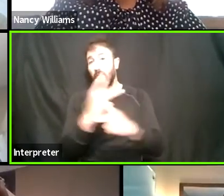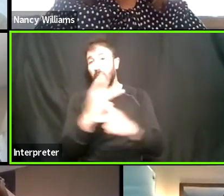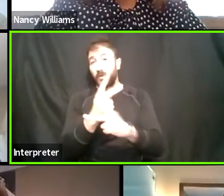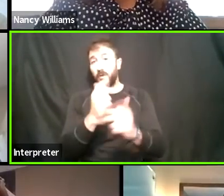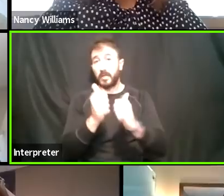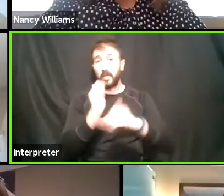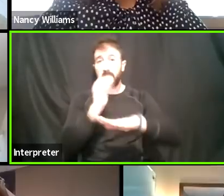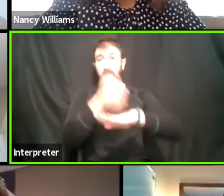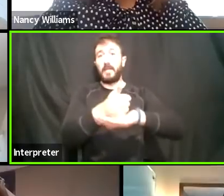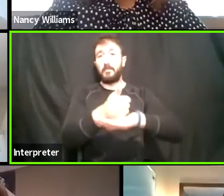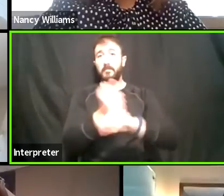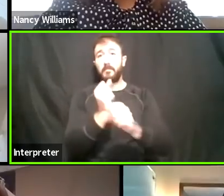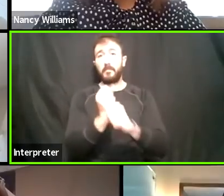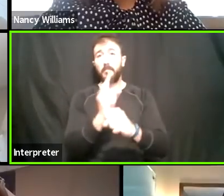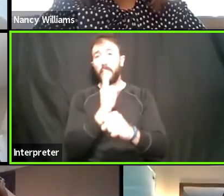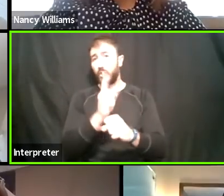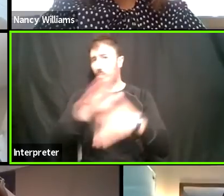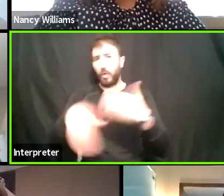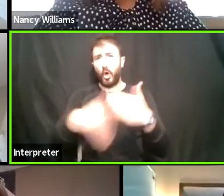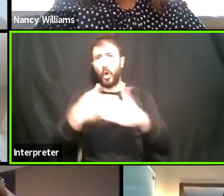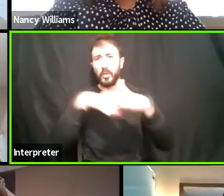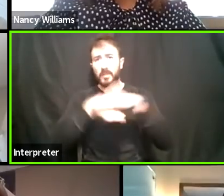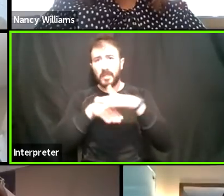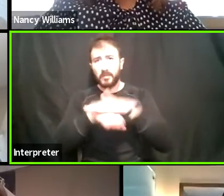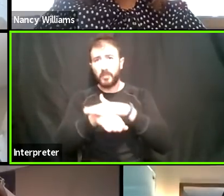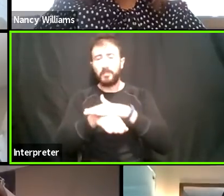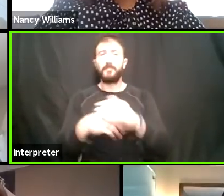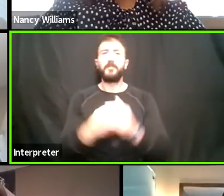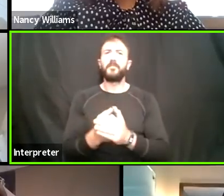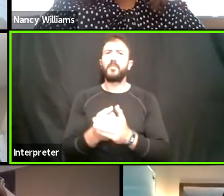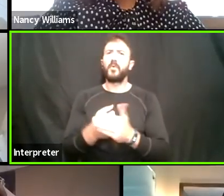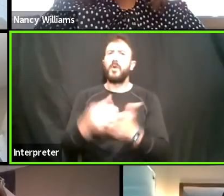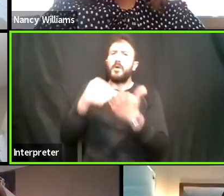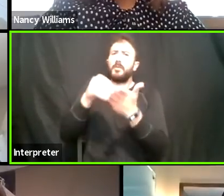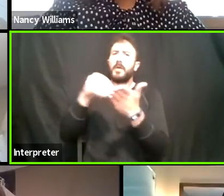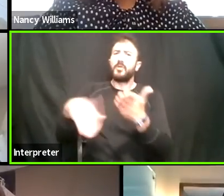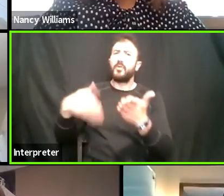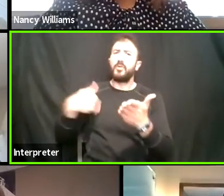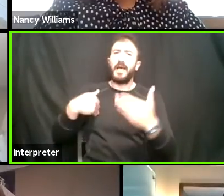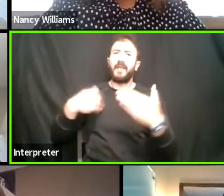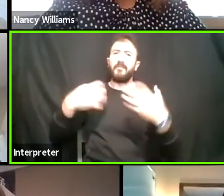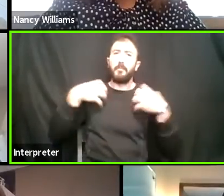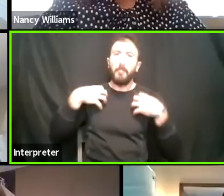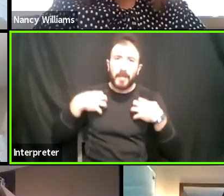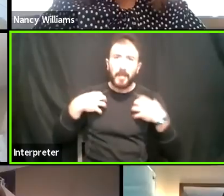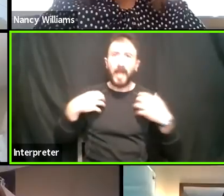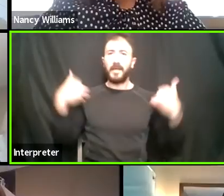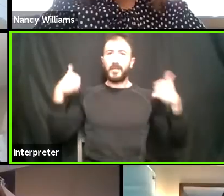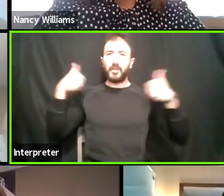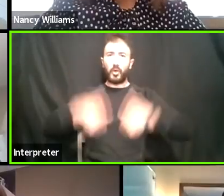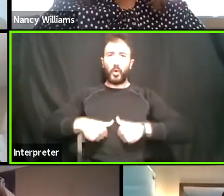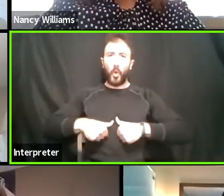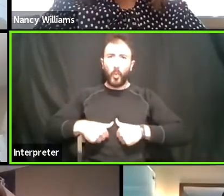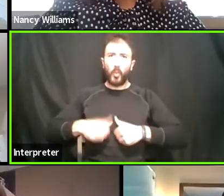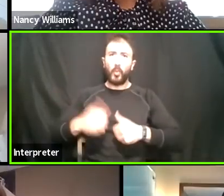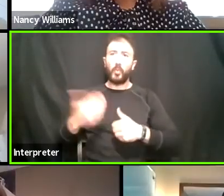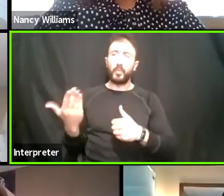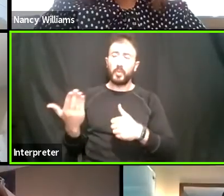and what about students have backpacks and coats and so forth at kindergarten through